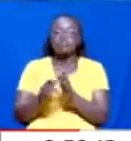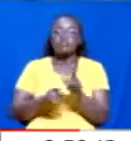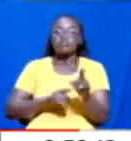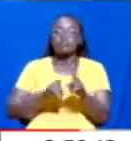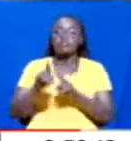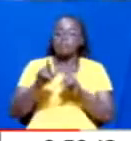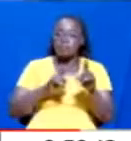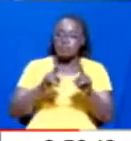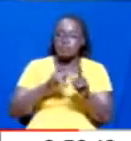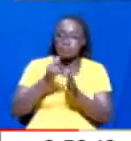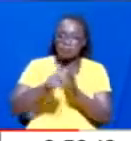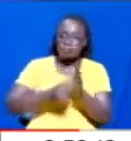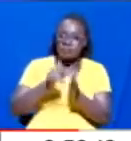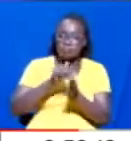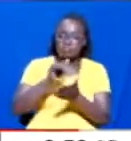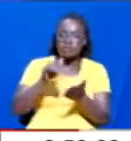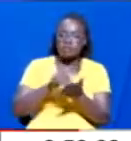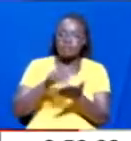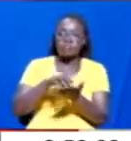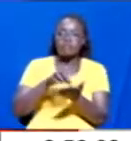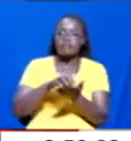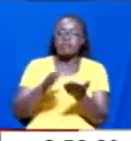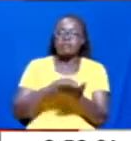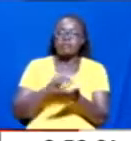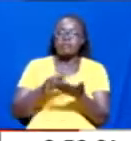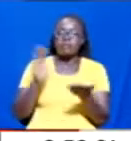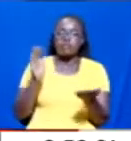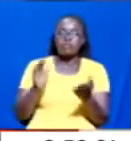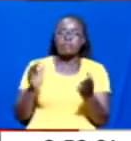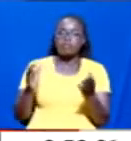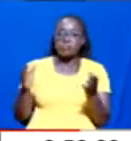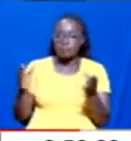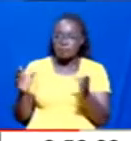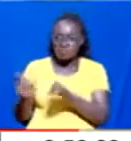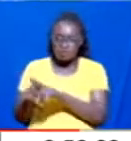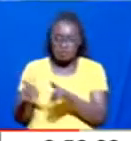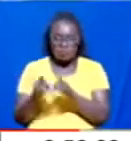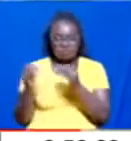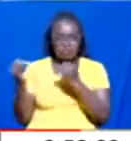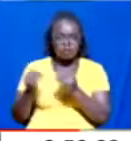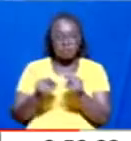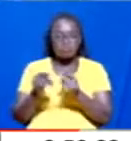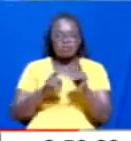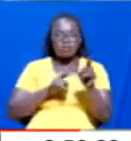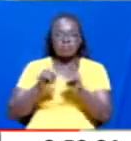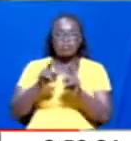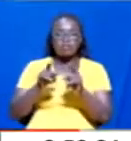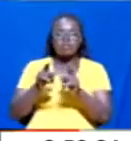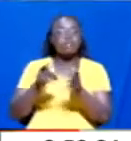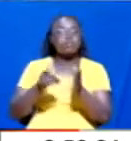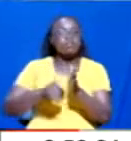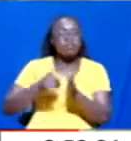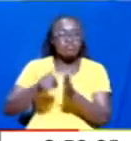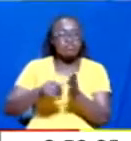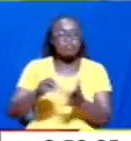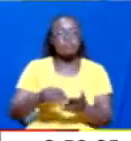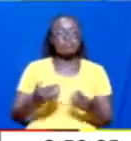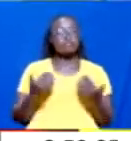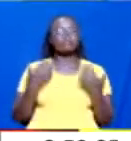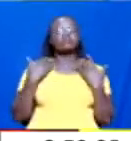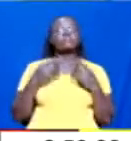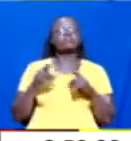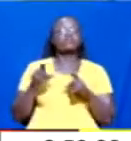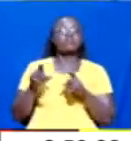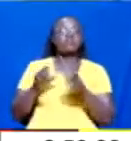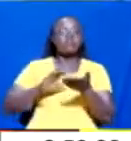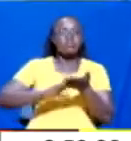Nairobi Central Station, it emerged that some more classes will also be introduced on the passenger trains to include special sleep coaches. They are